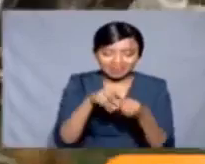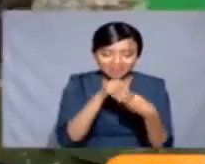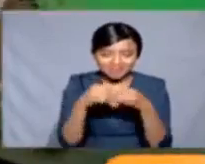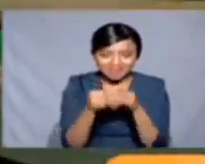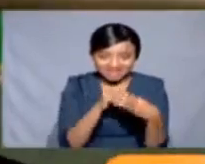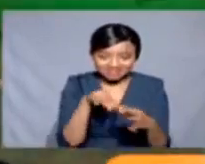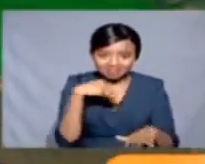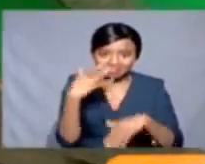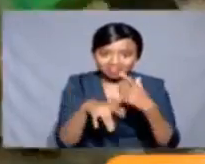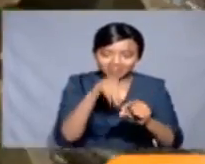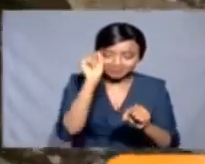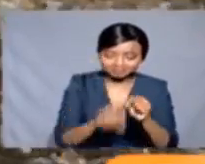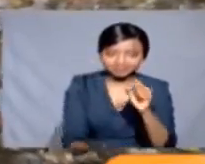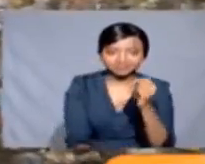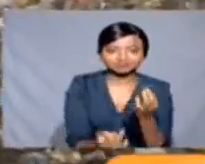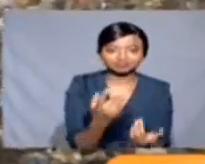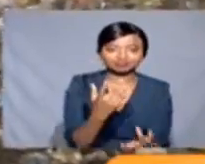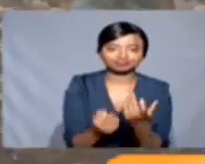get burned,